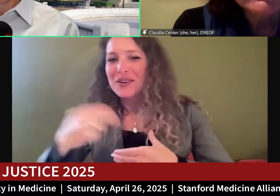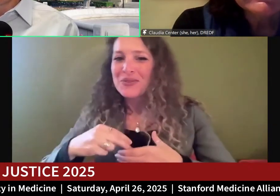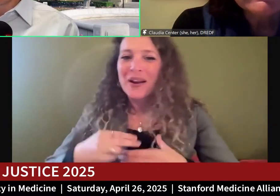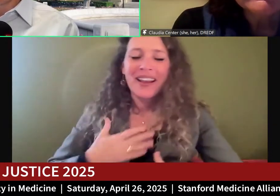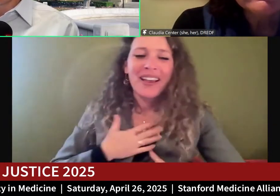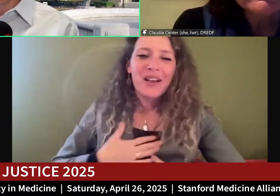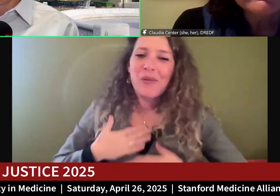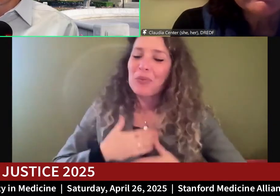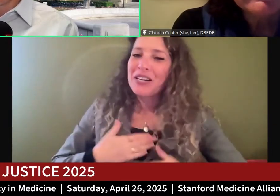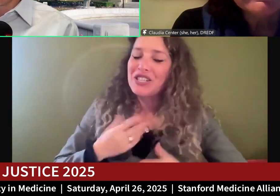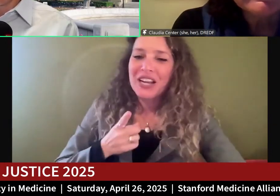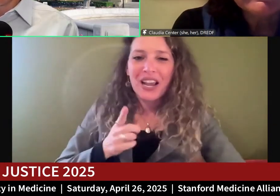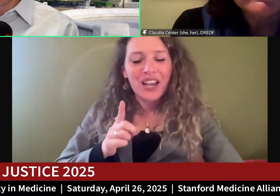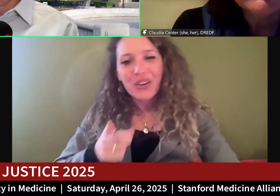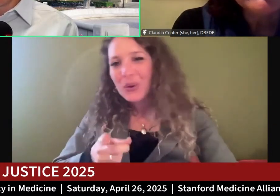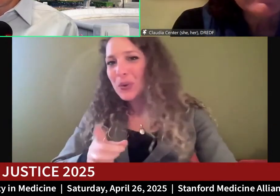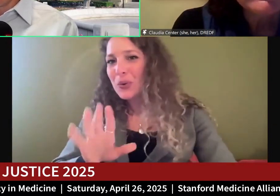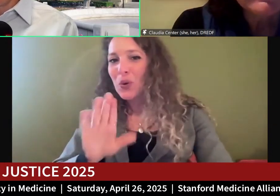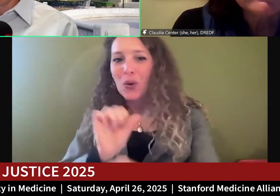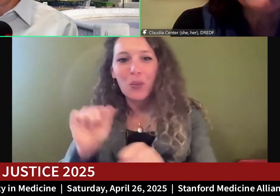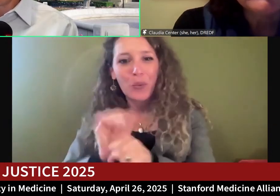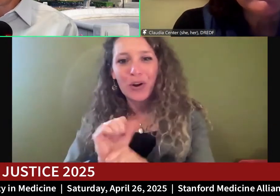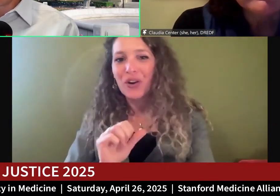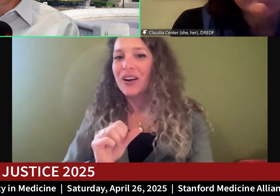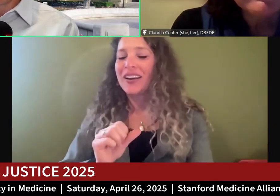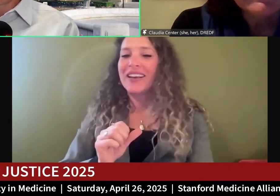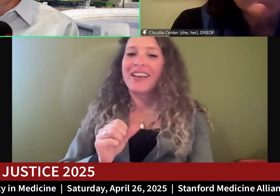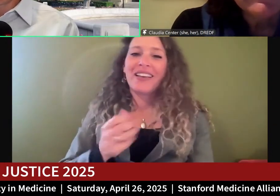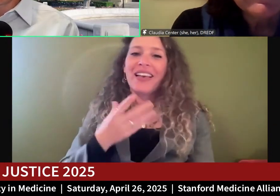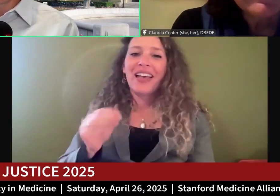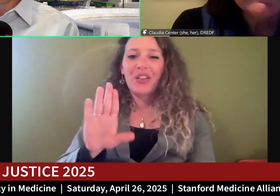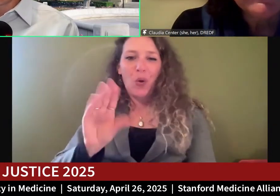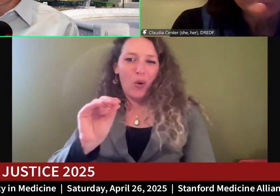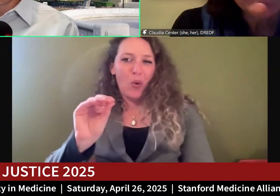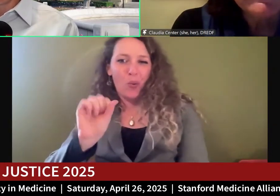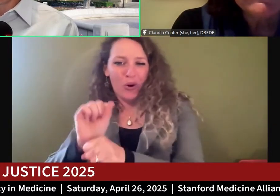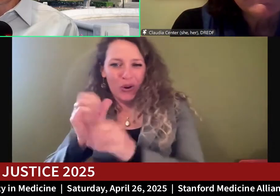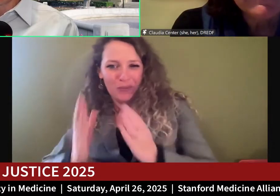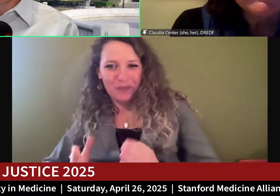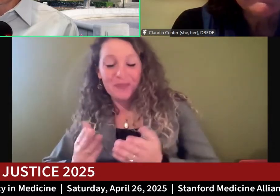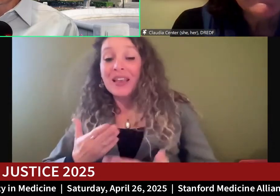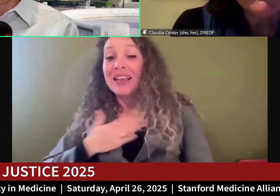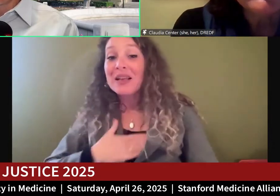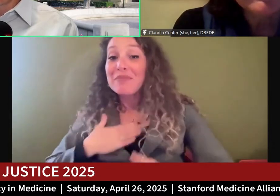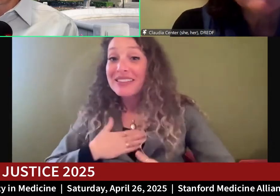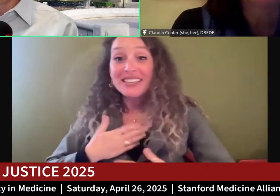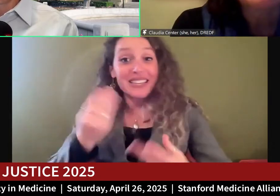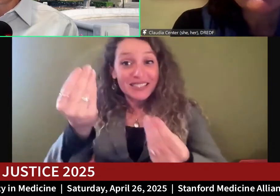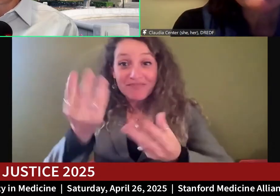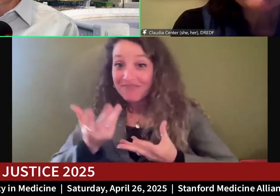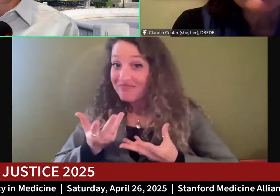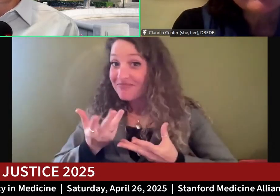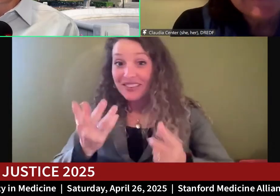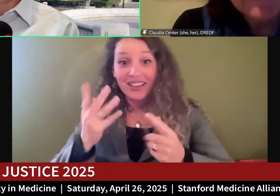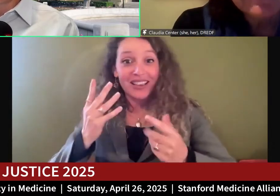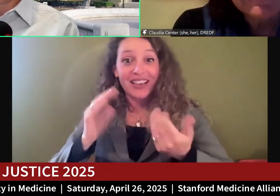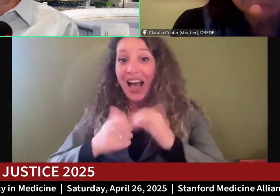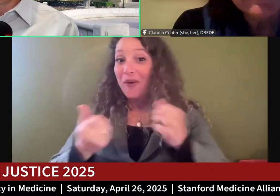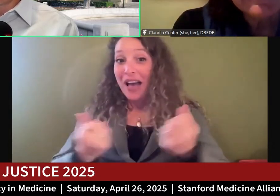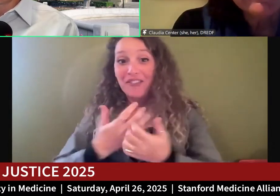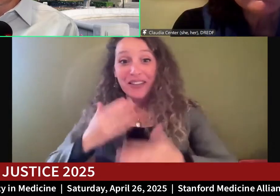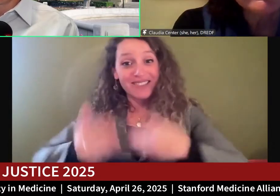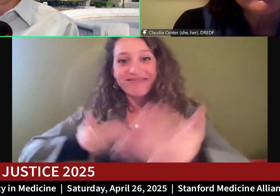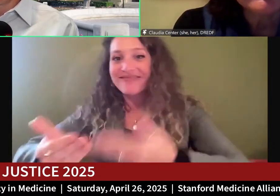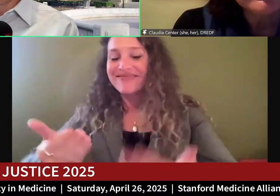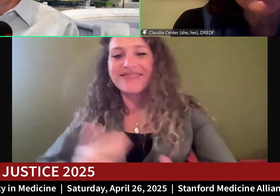I appreciate you and your work and the work of your colleagues. Please keep us posted on how things are going, and don't hesitate